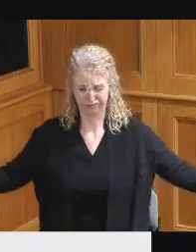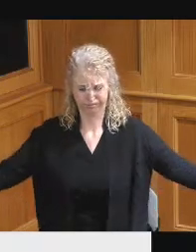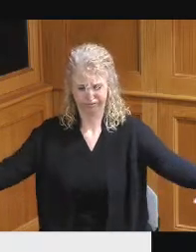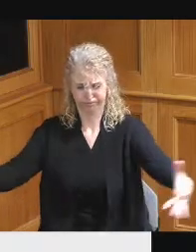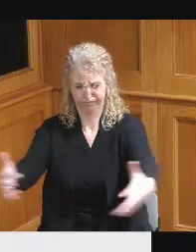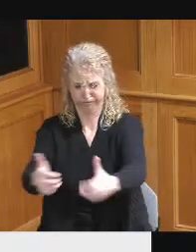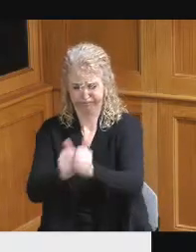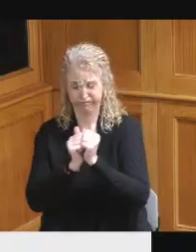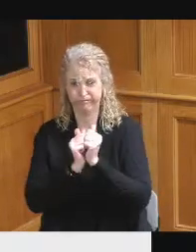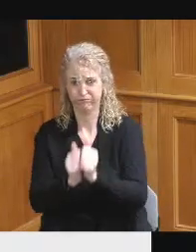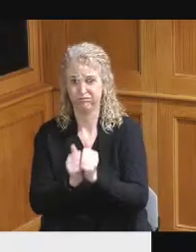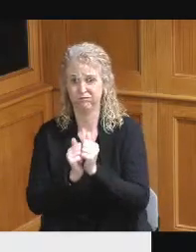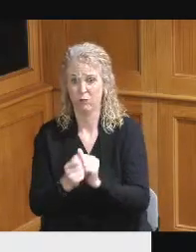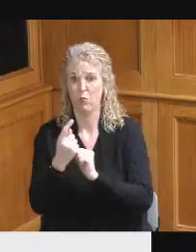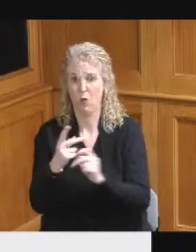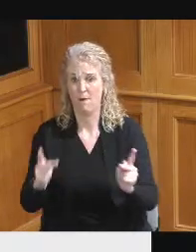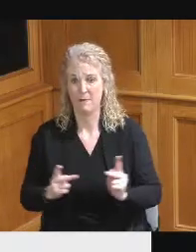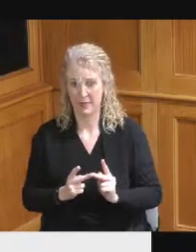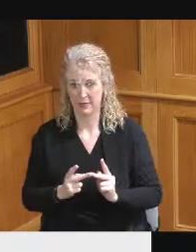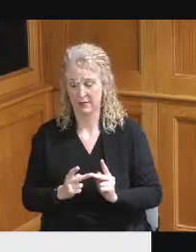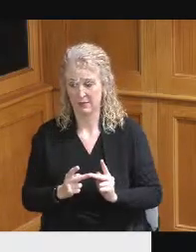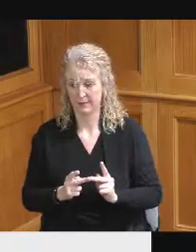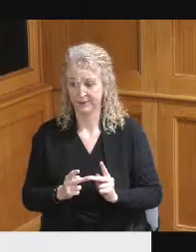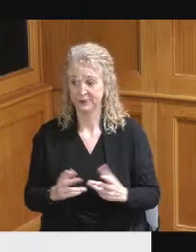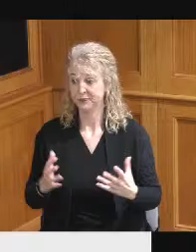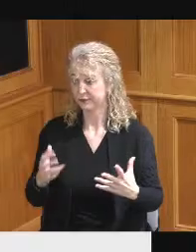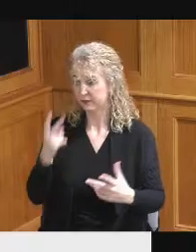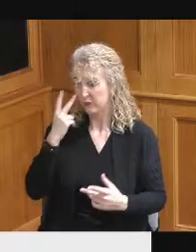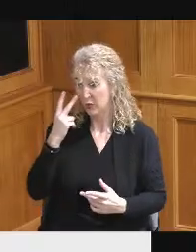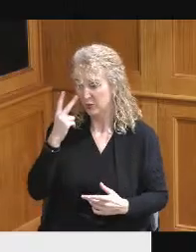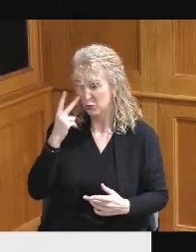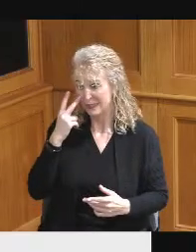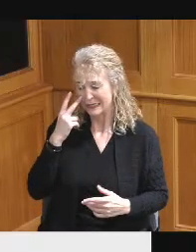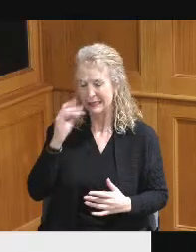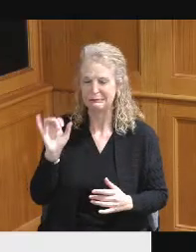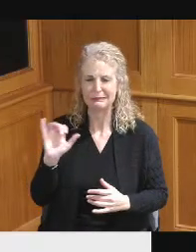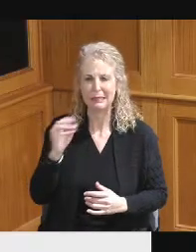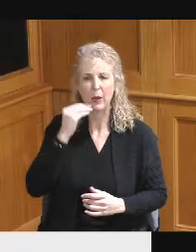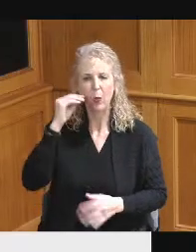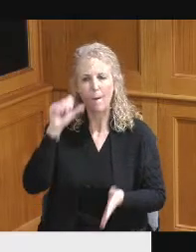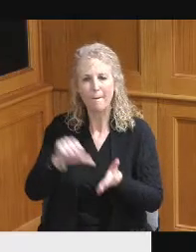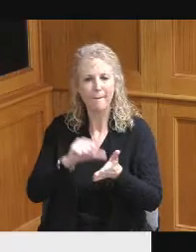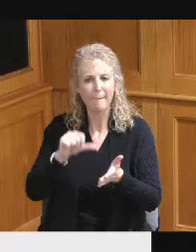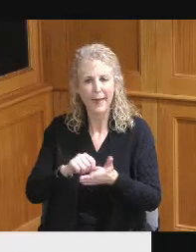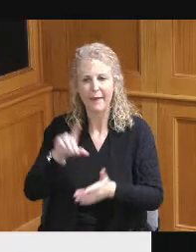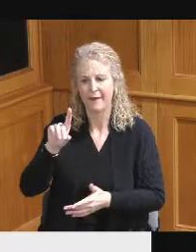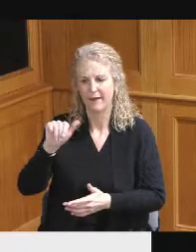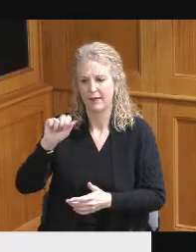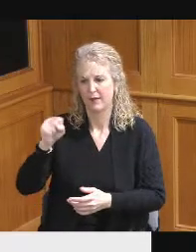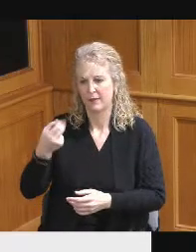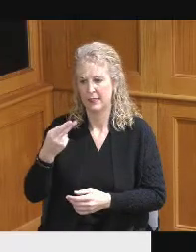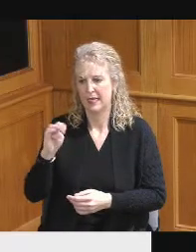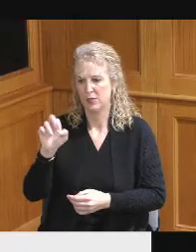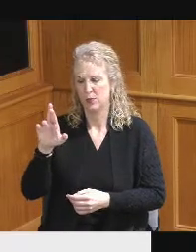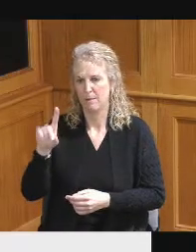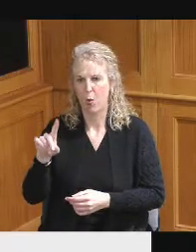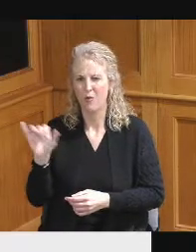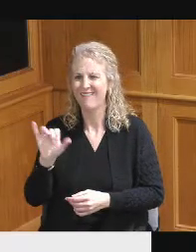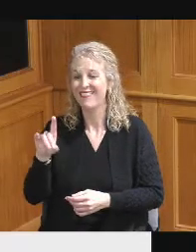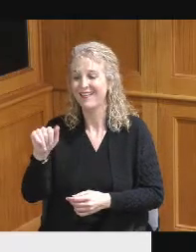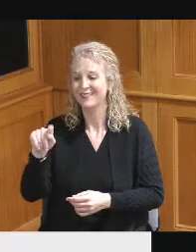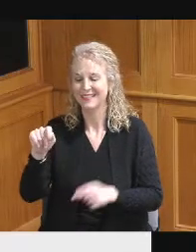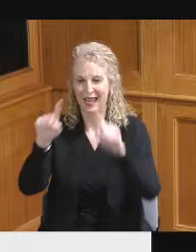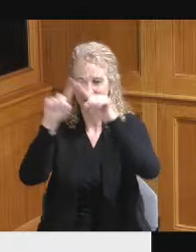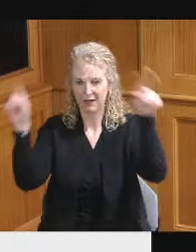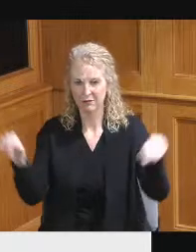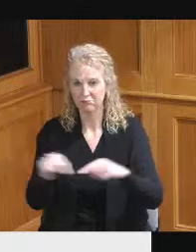multiple sources into one location. They would like tailored dashboards for specific audiences, whether you're talking to the county, whether